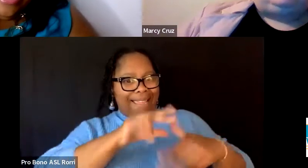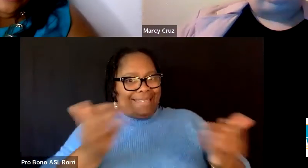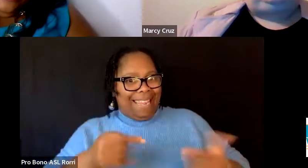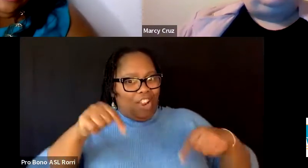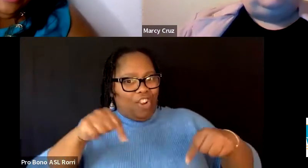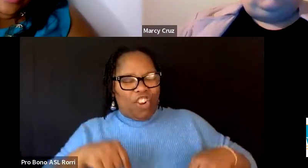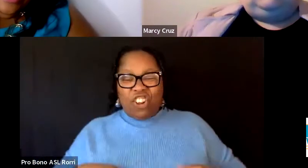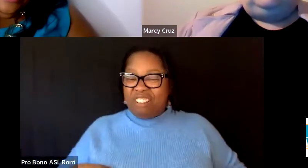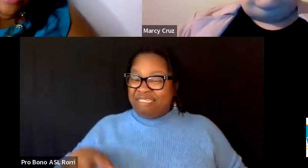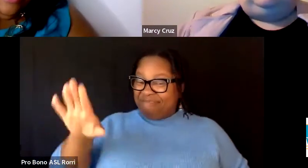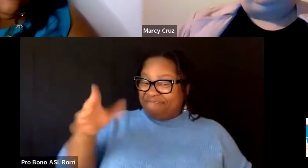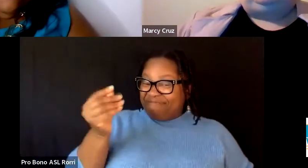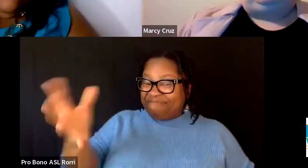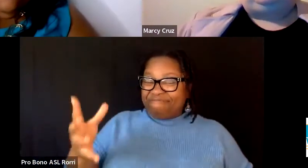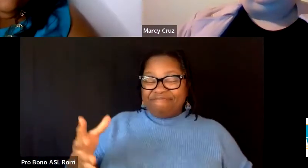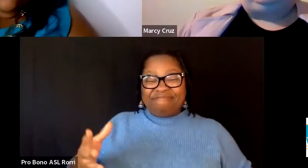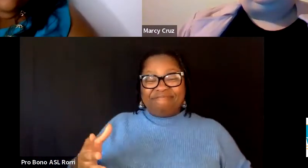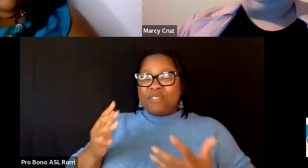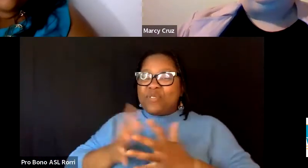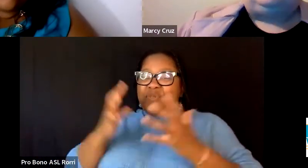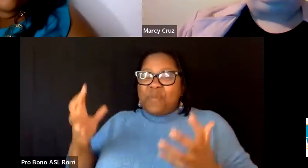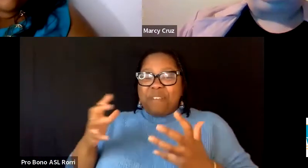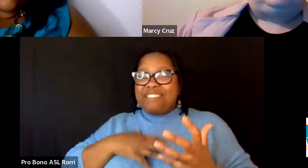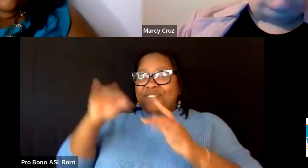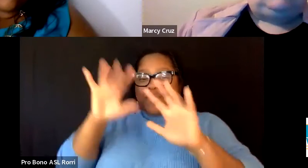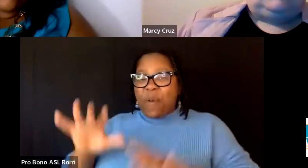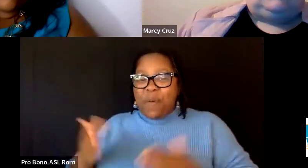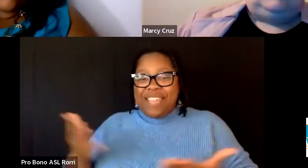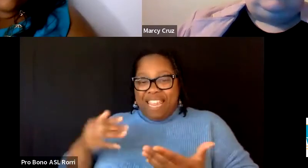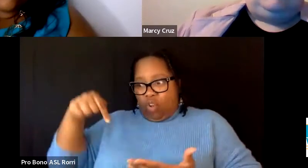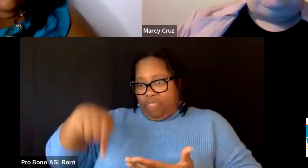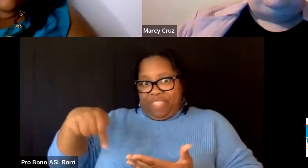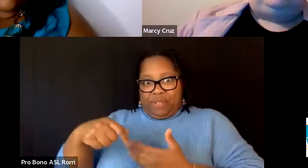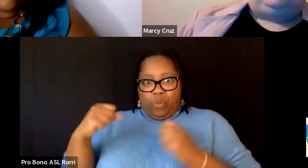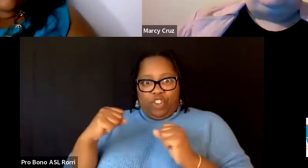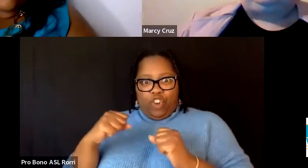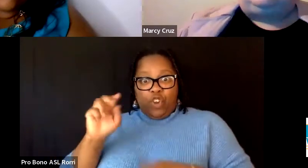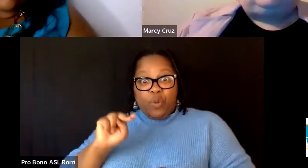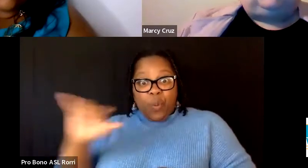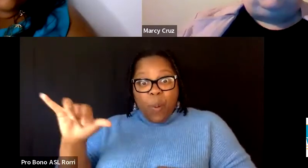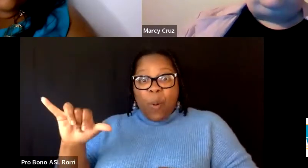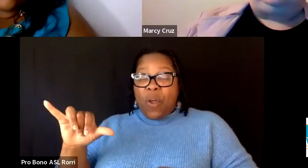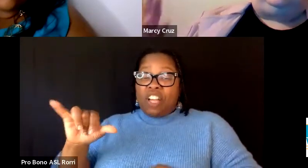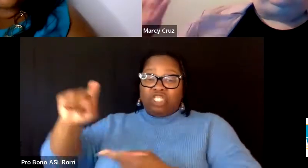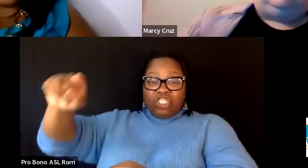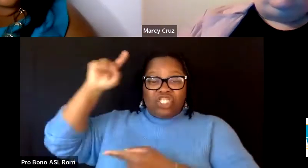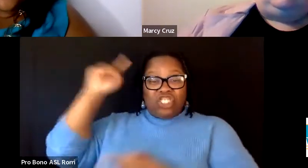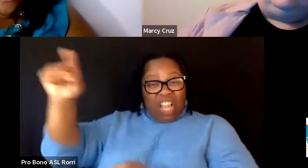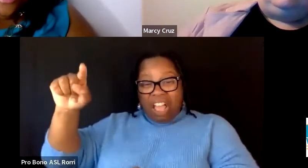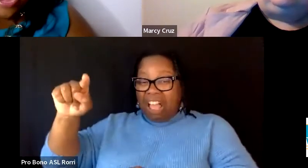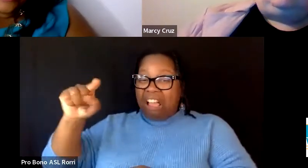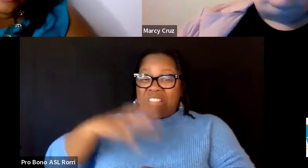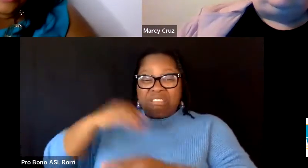We've gotten so much snow in New York this winter, but that's climate change. That's a whole